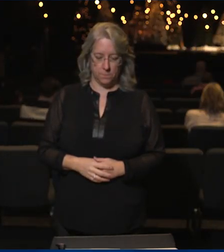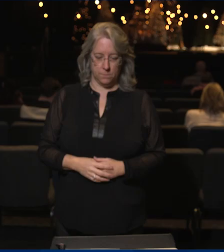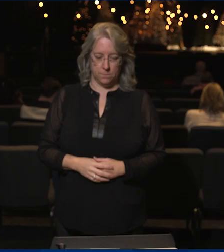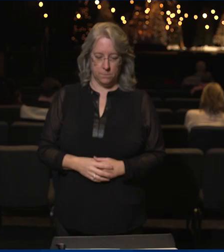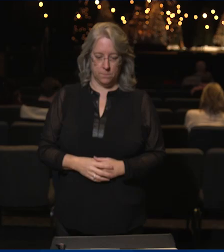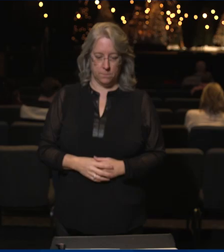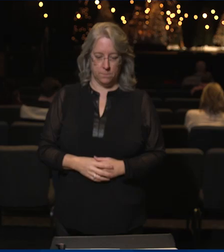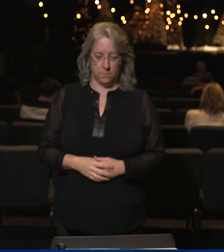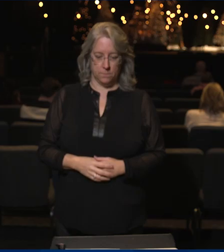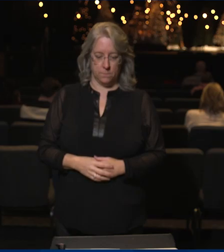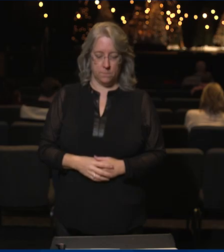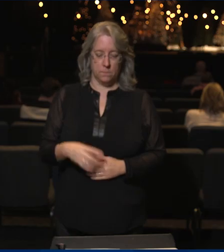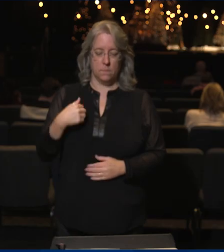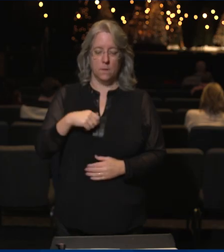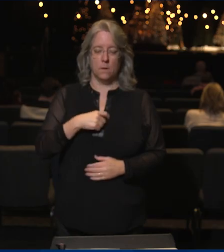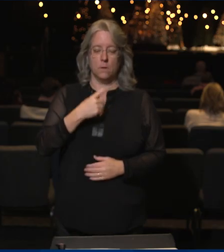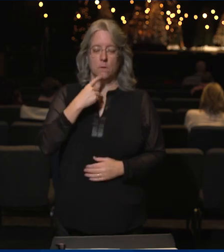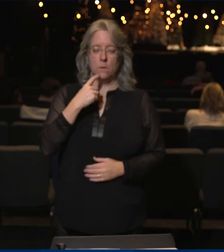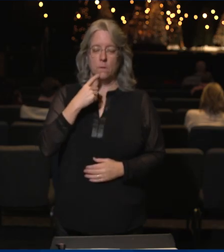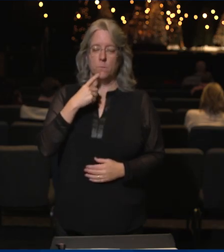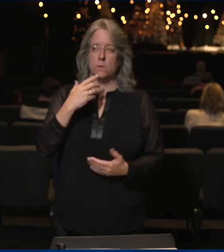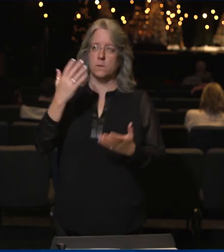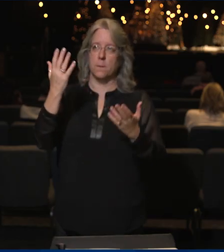and we say, "Come, Holy Spirit."